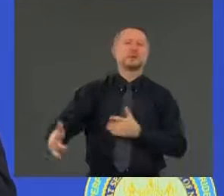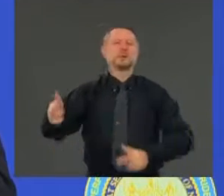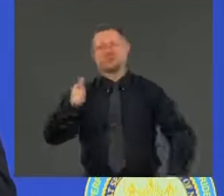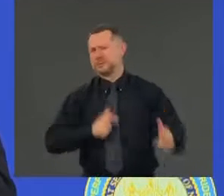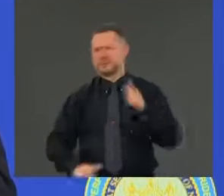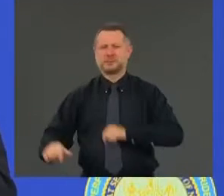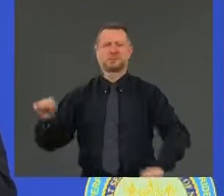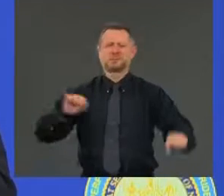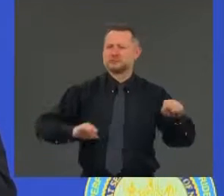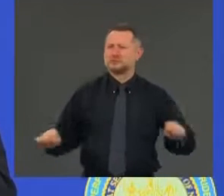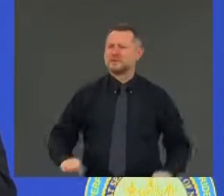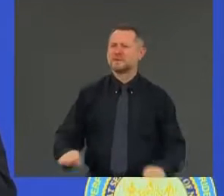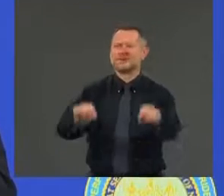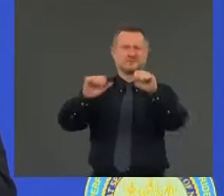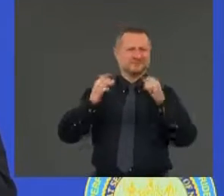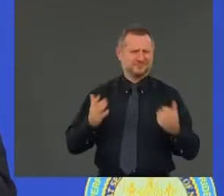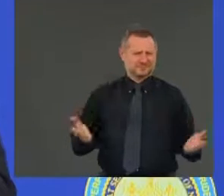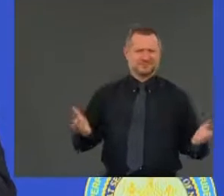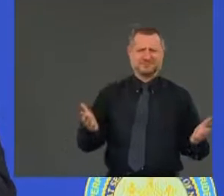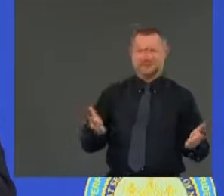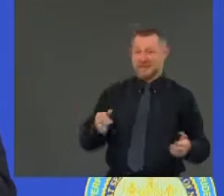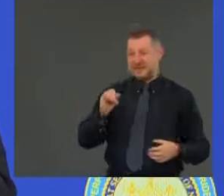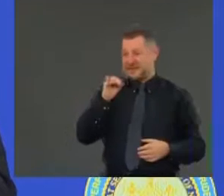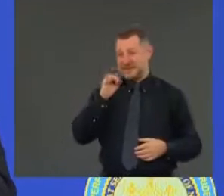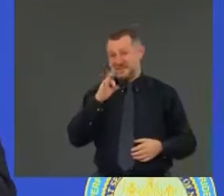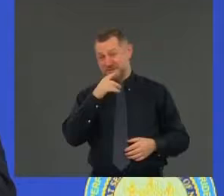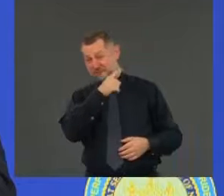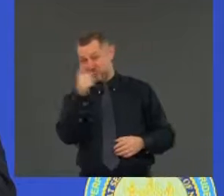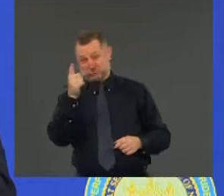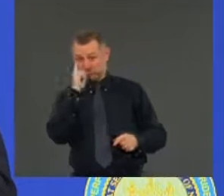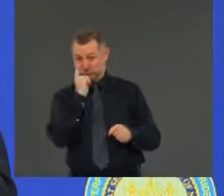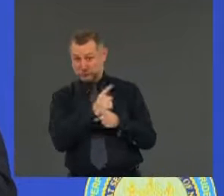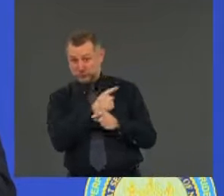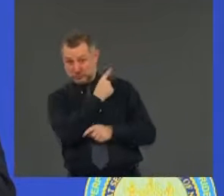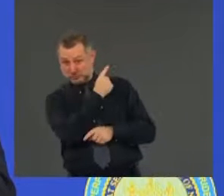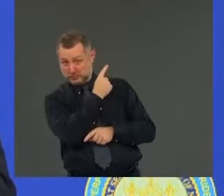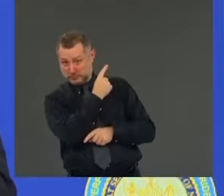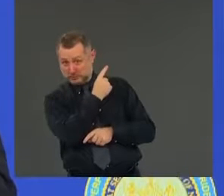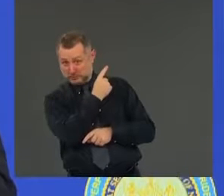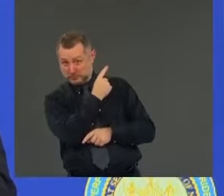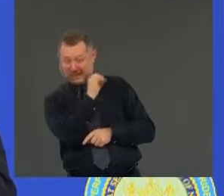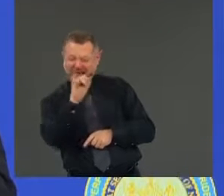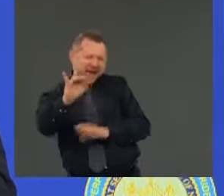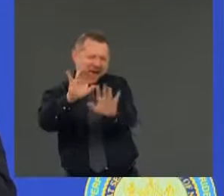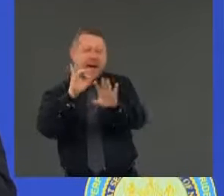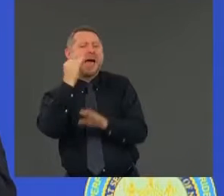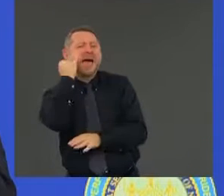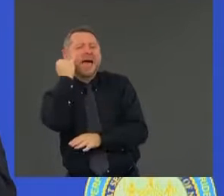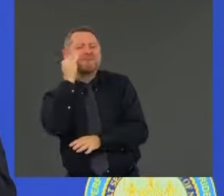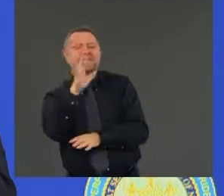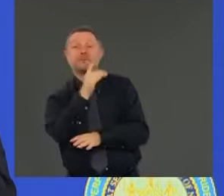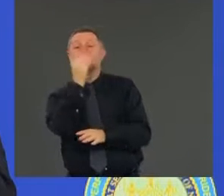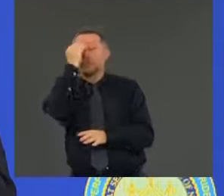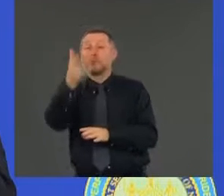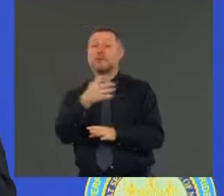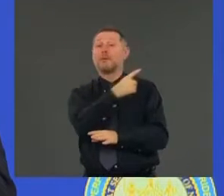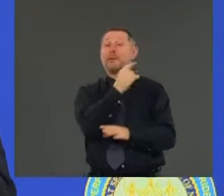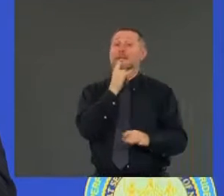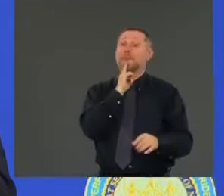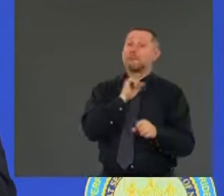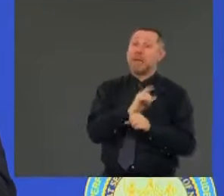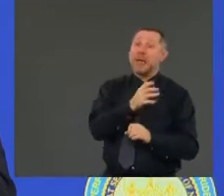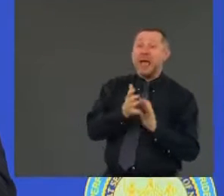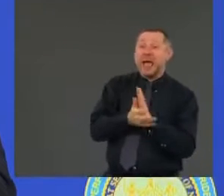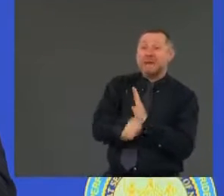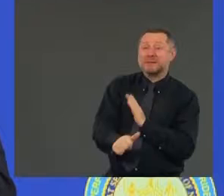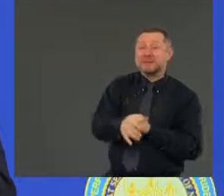surfaces. Because even if they're right, and again, that assumes they're right, and let's be honest, the experts have changed